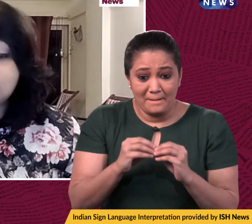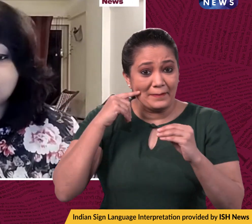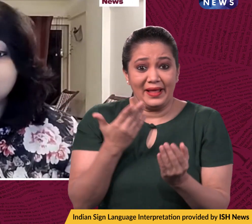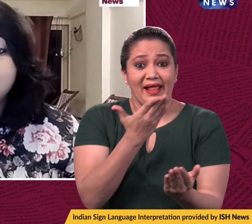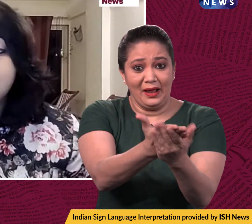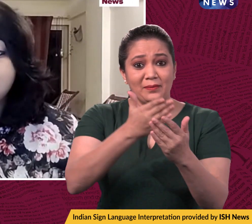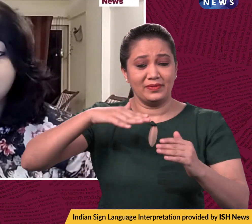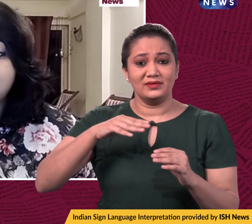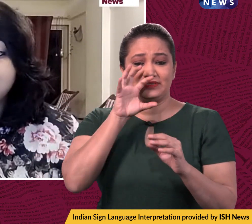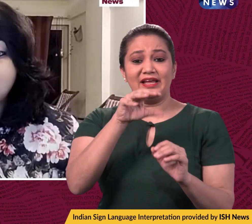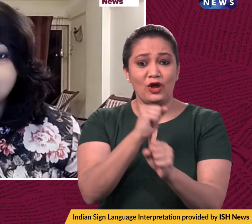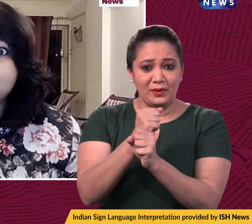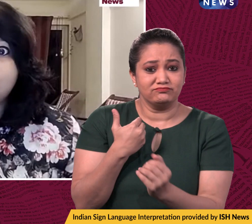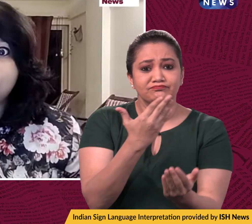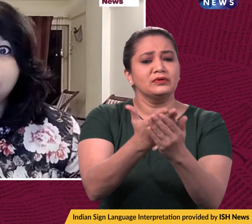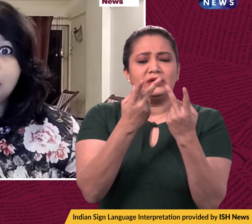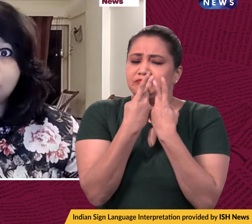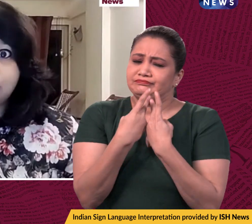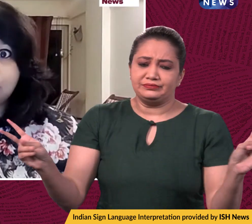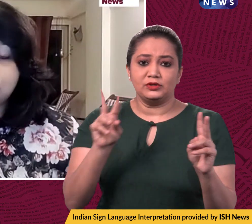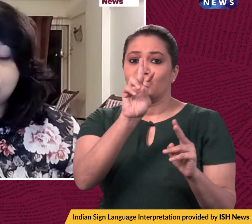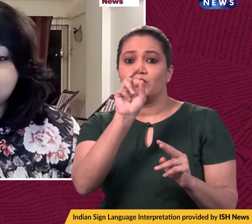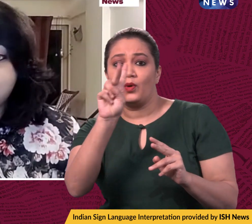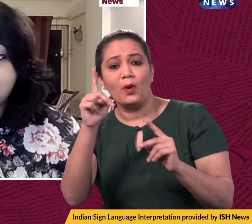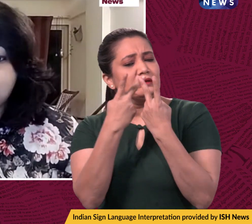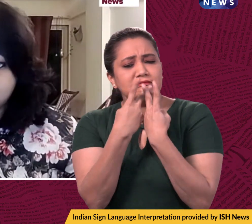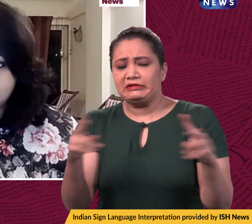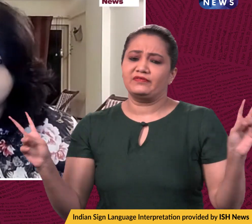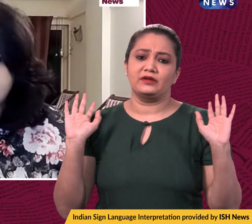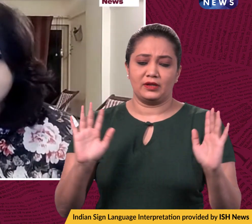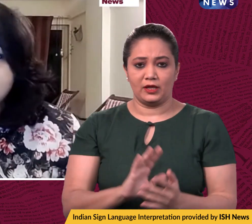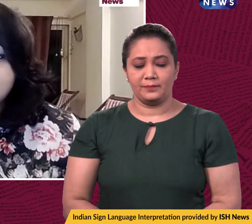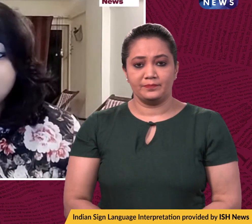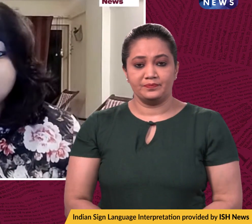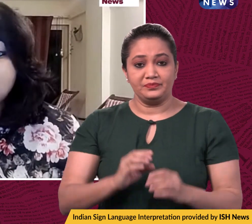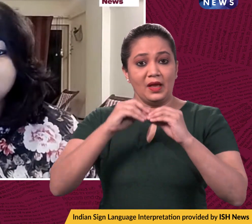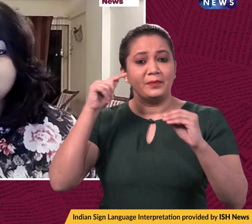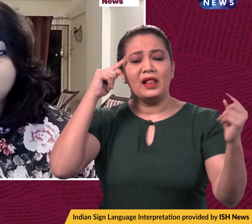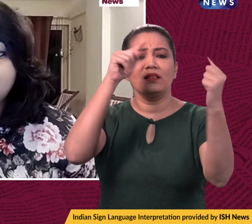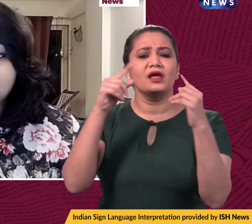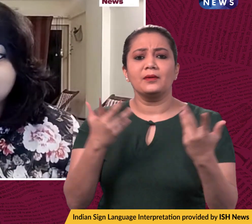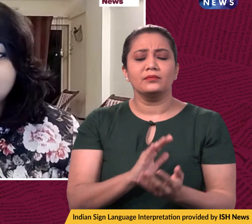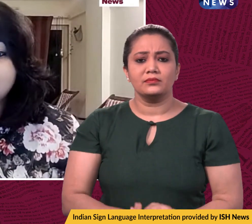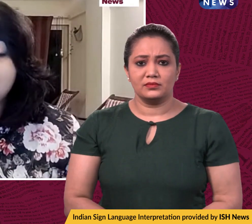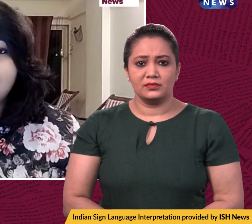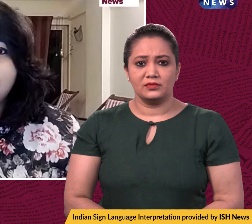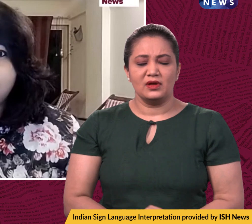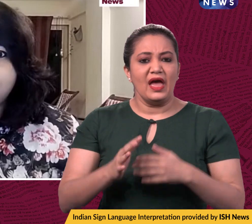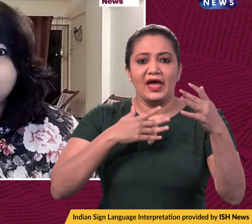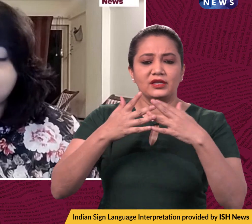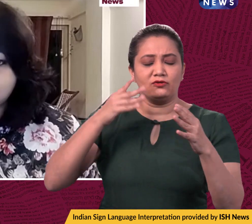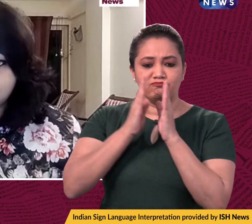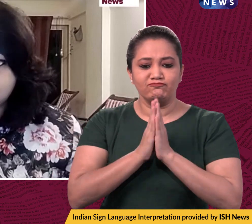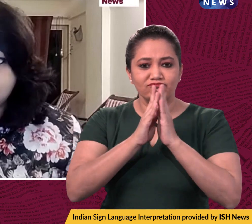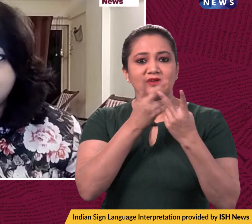current state government has drafted in 2021, end quote. Now, the bill aims to prohibit